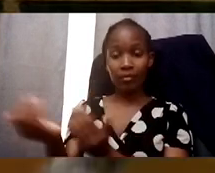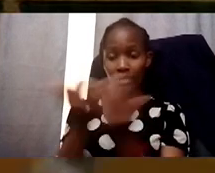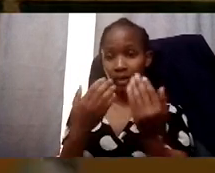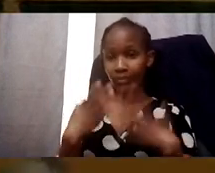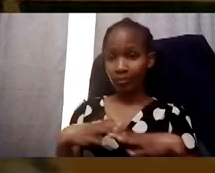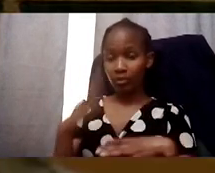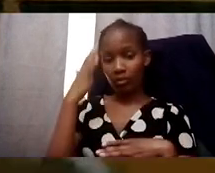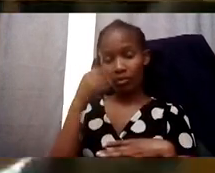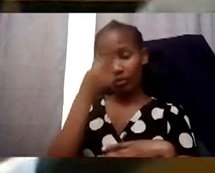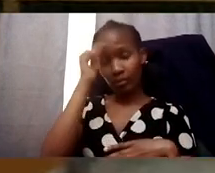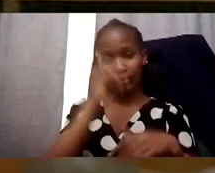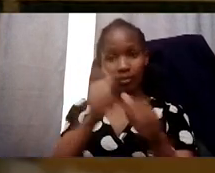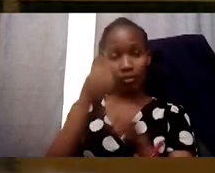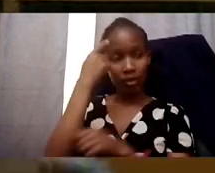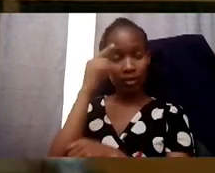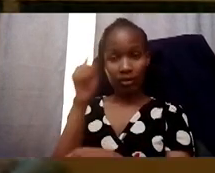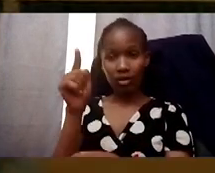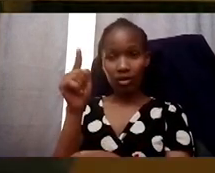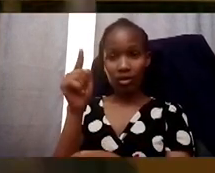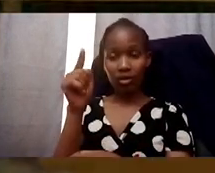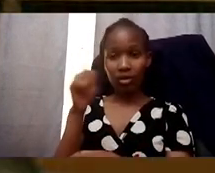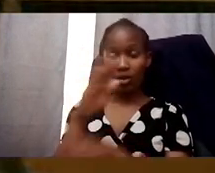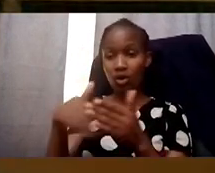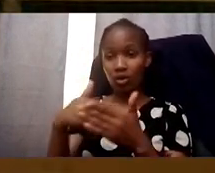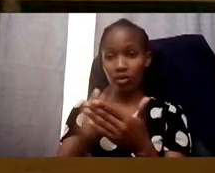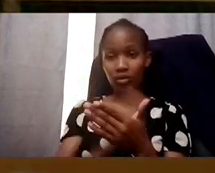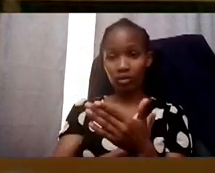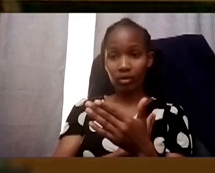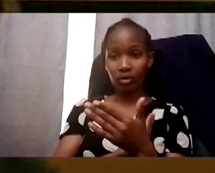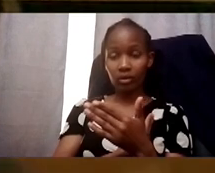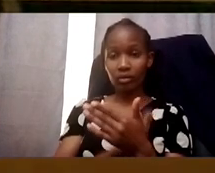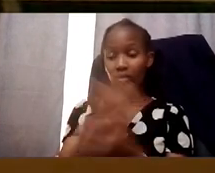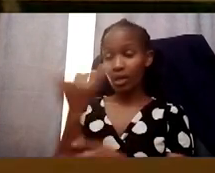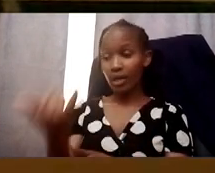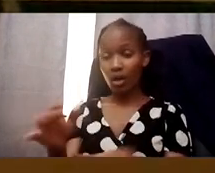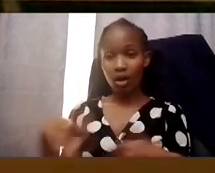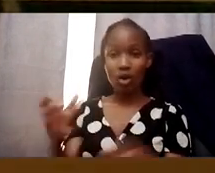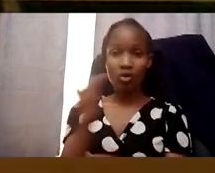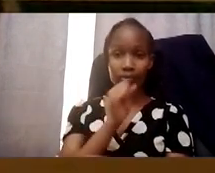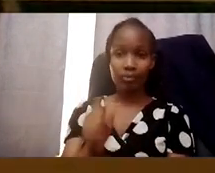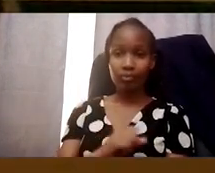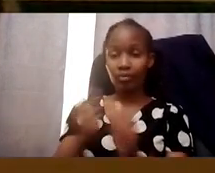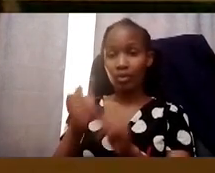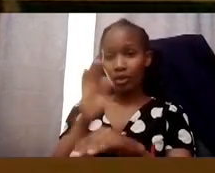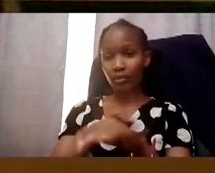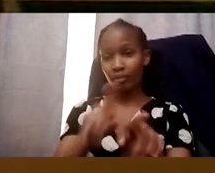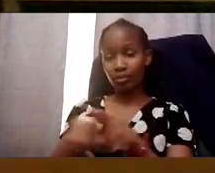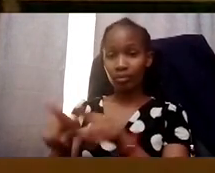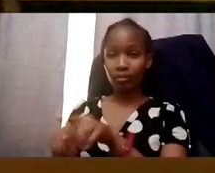sport is for all of us, being it young or old. Sport is good, and also it creates peace